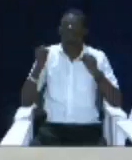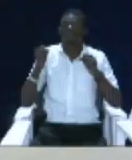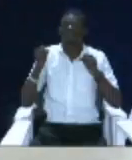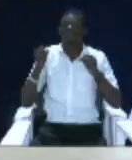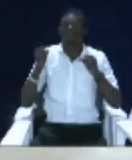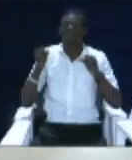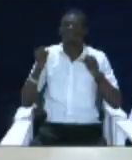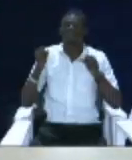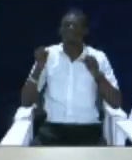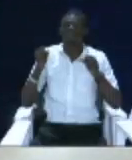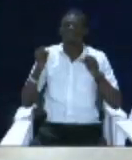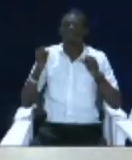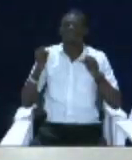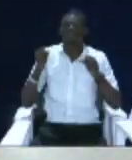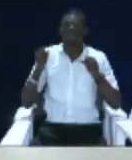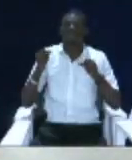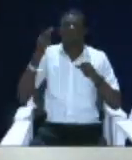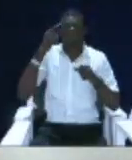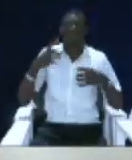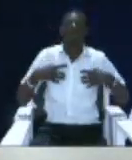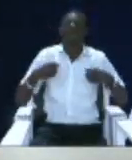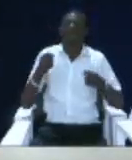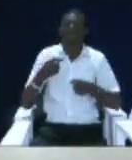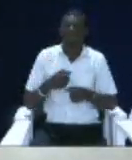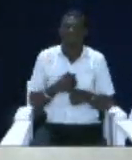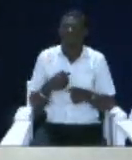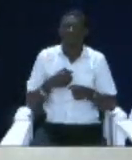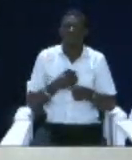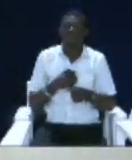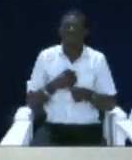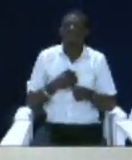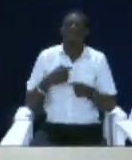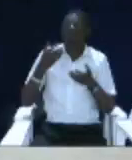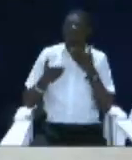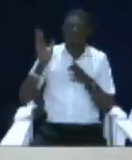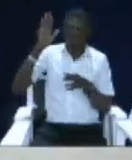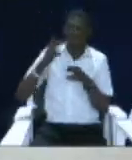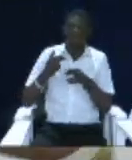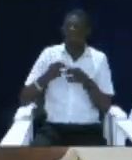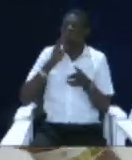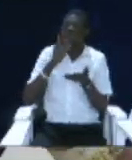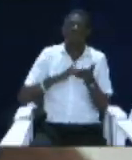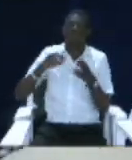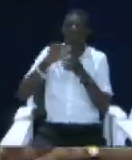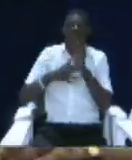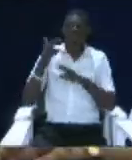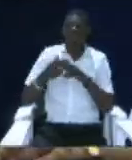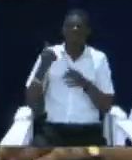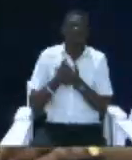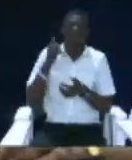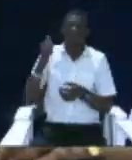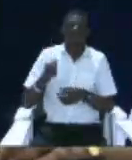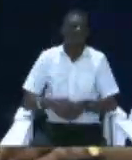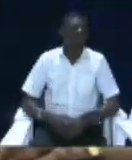me mercy and healing me. May his name be glorified forever in Jesus' name.